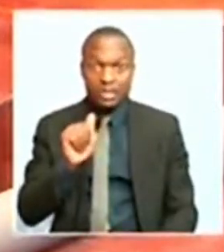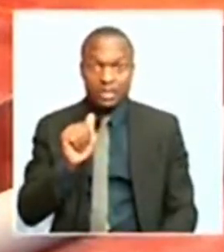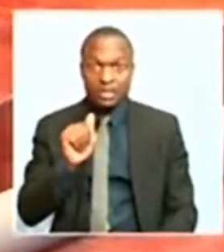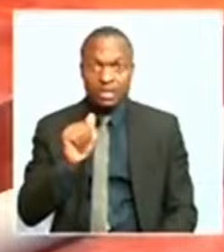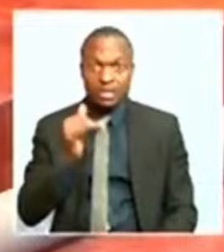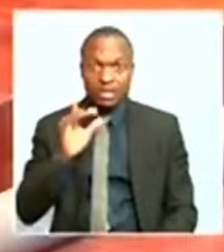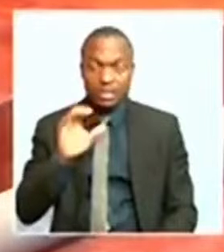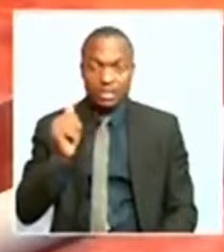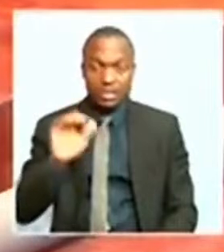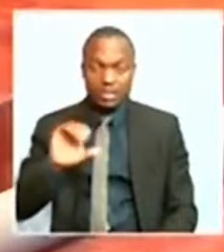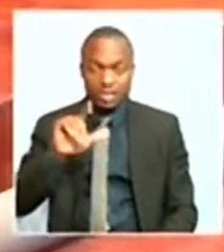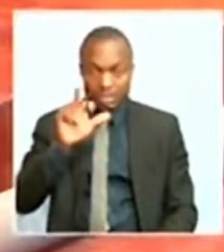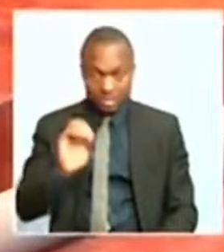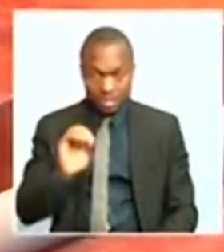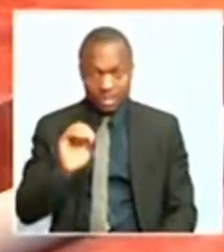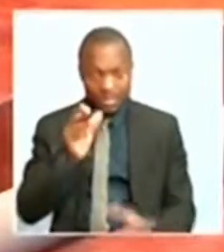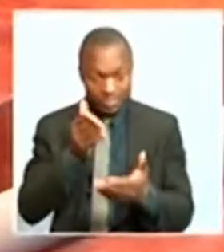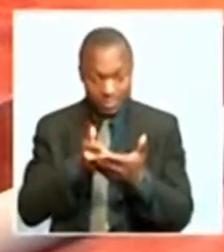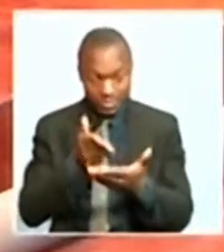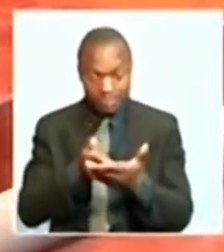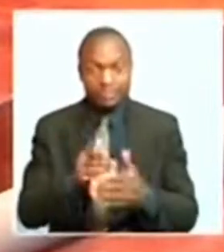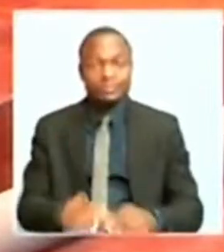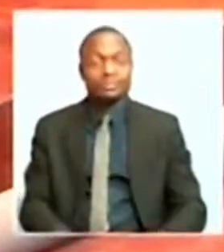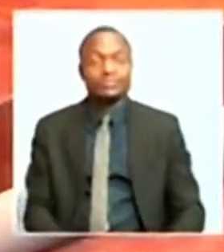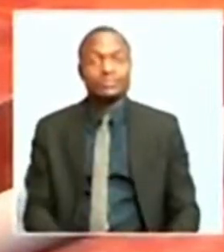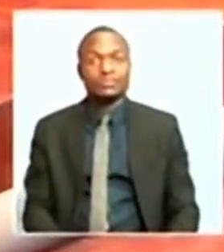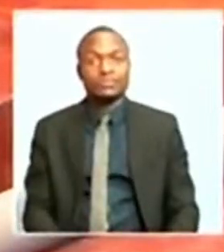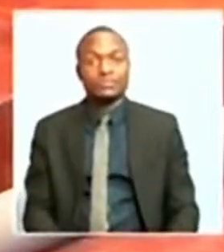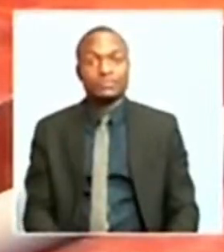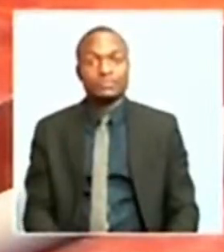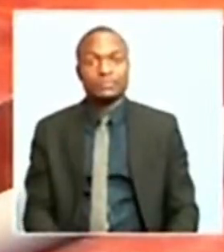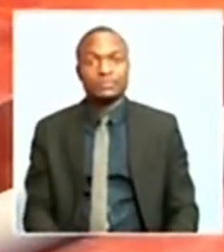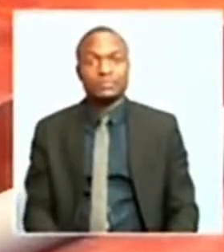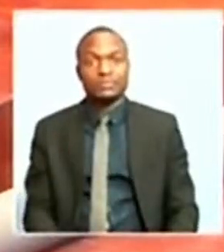does this kick in? So actually